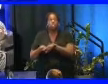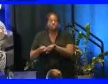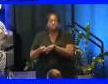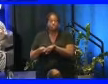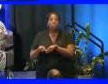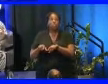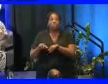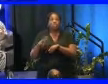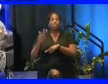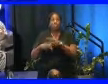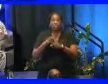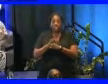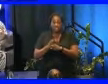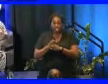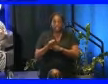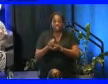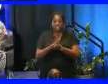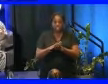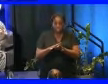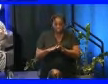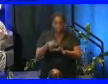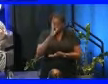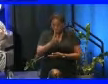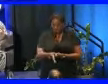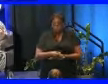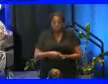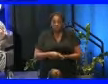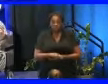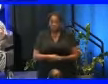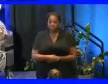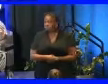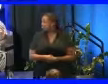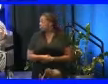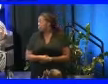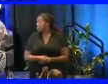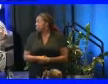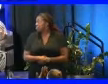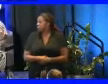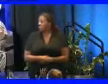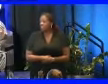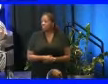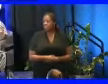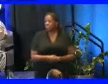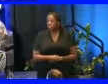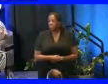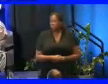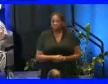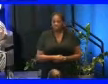I am also 3 years clean and sober. I will make 3 years in 2 days. Yeah, yeah, yeah.